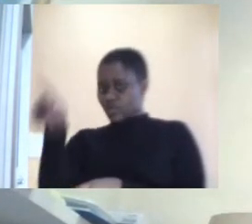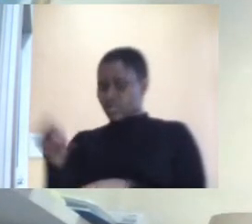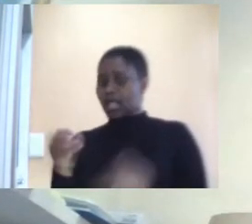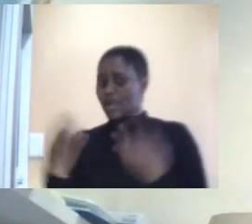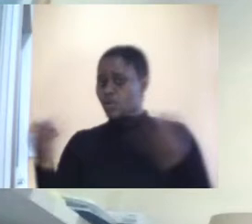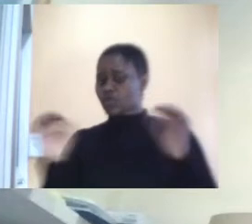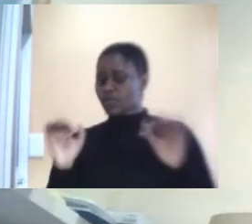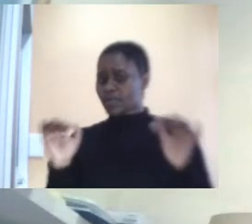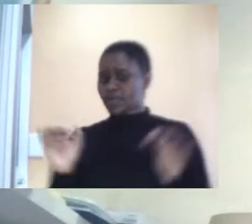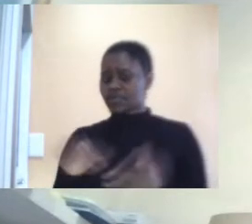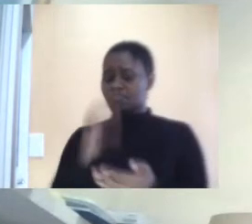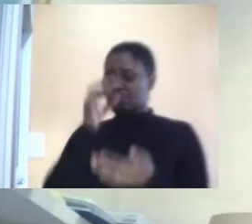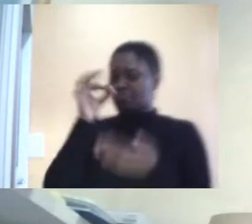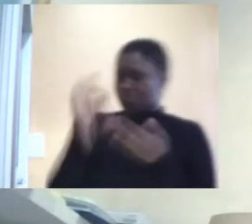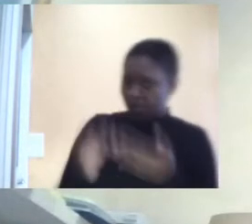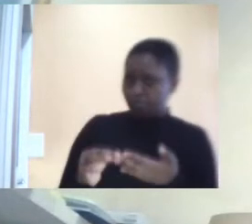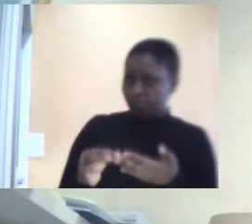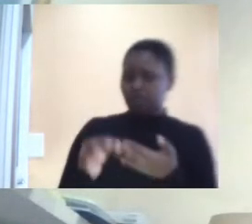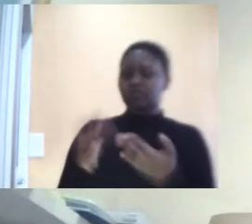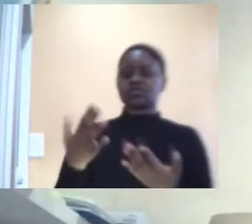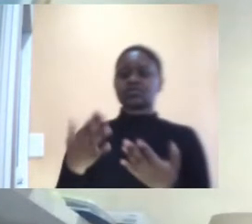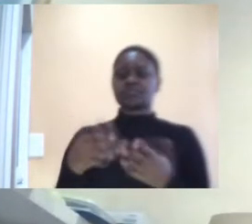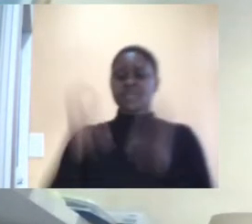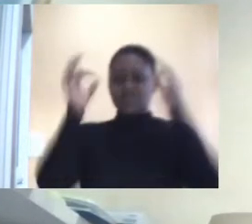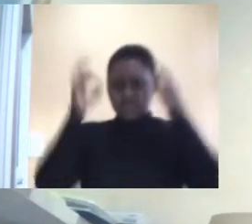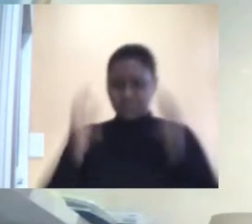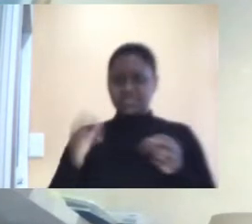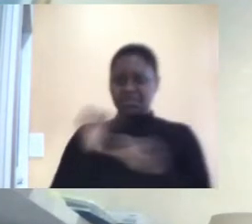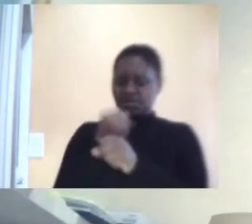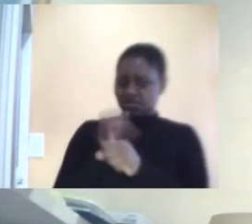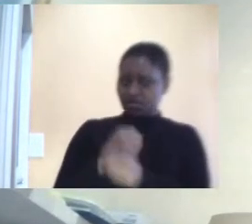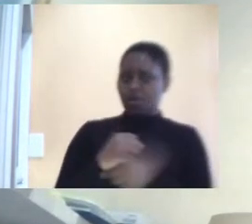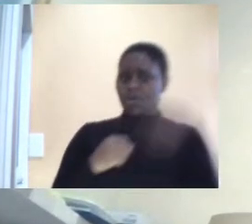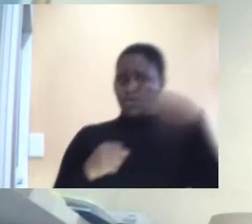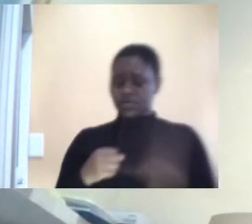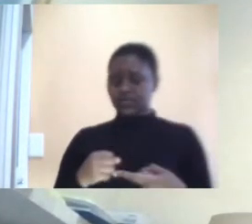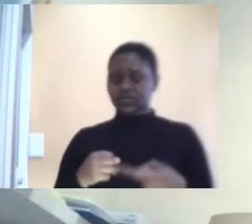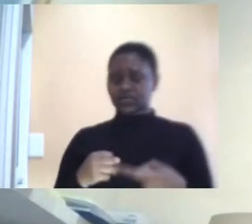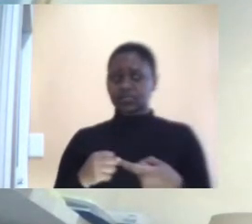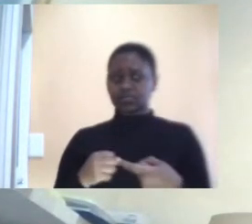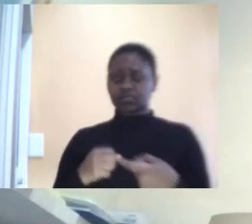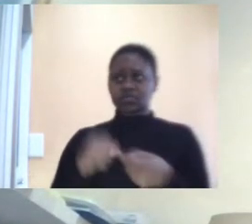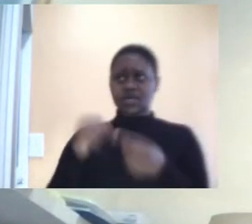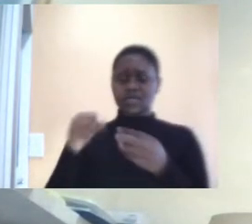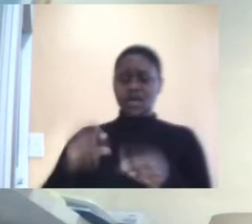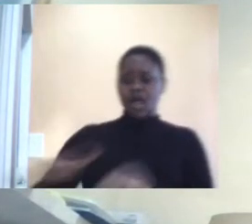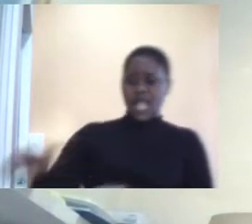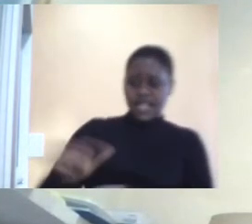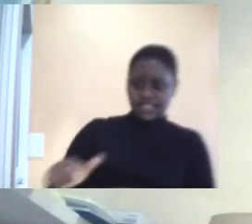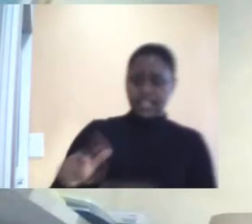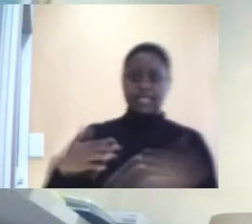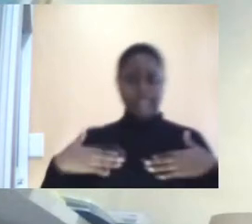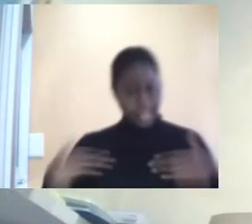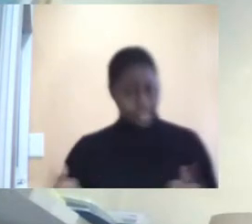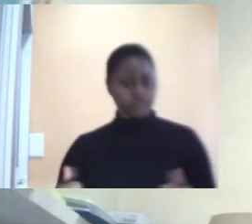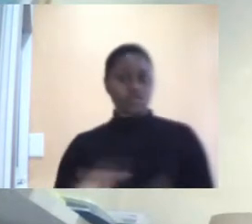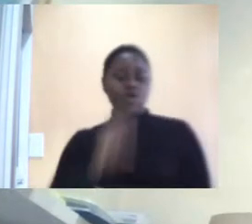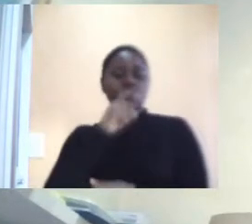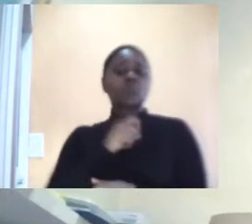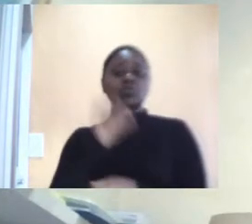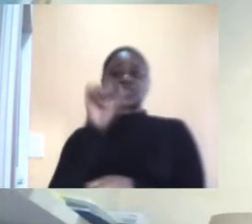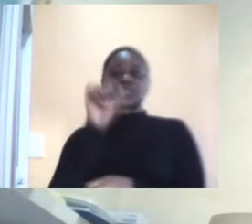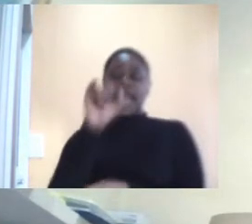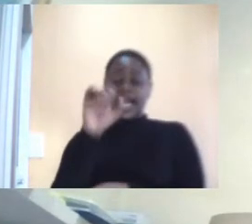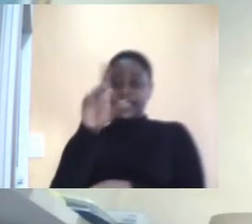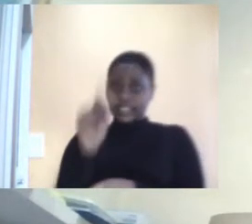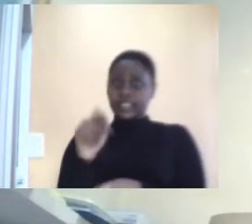Front proposes alternatives for better informed decision-making. Firstly, reliable data gathering on land health using IT. Hence,